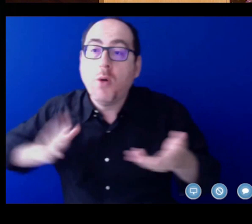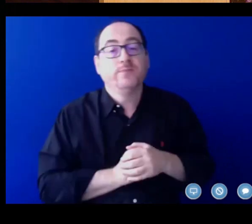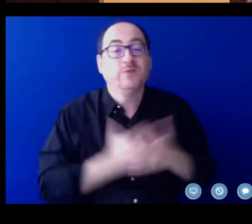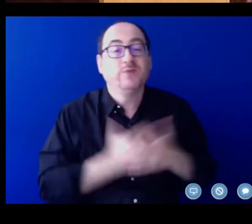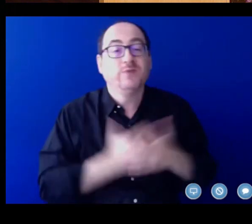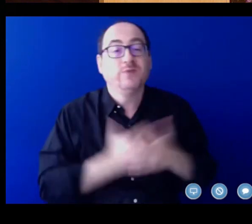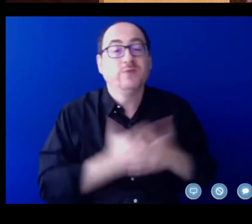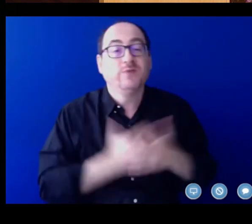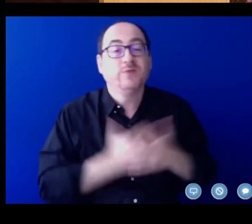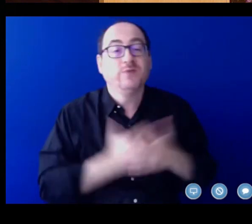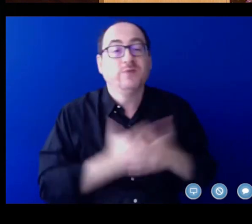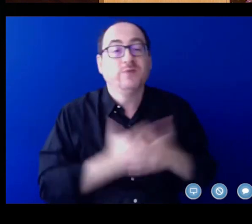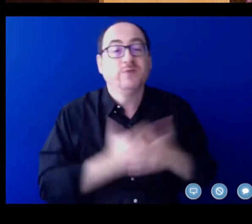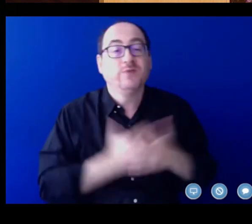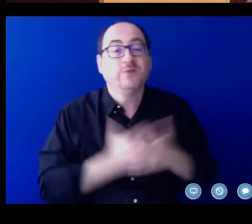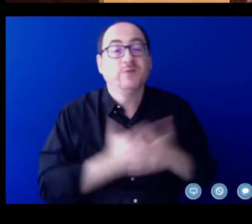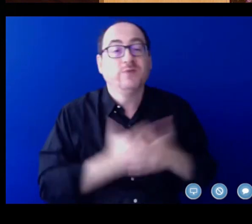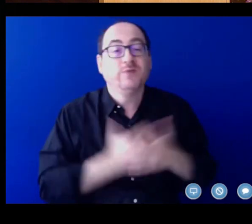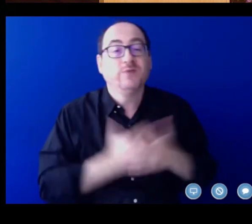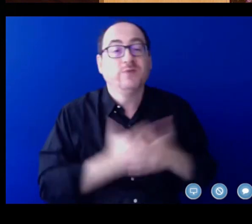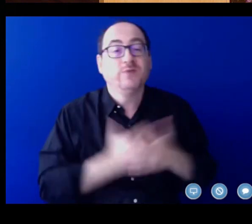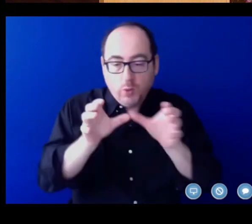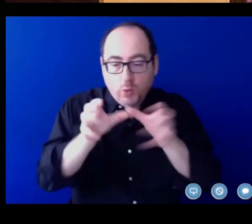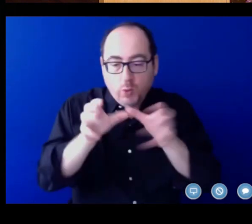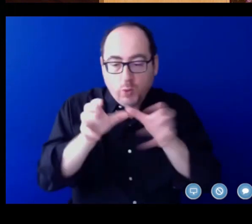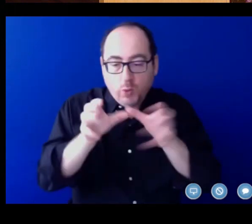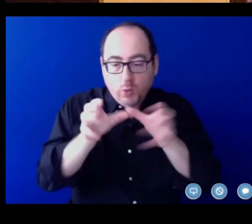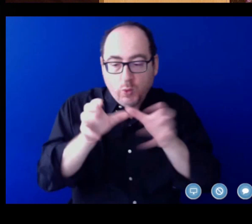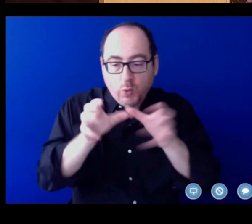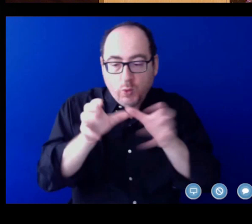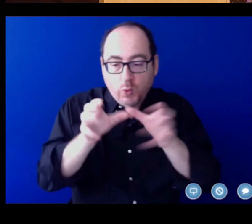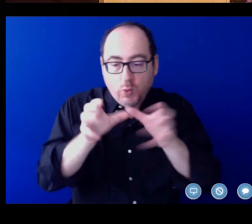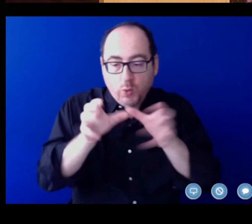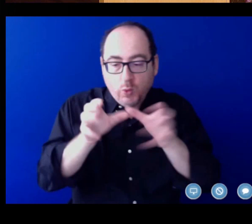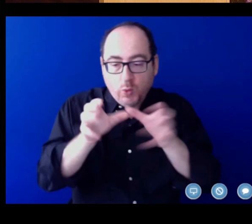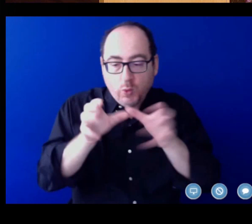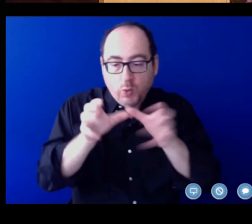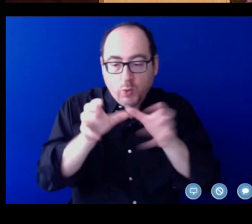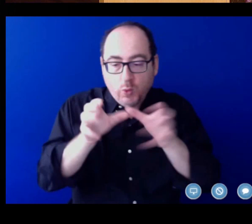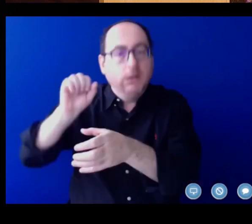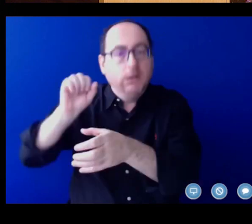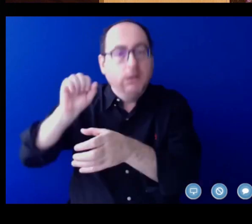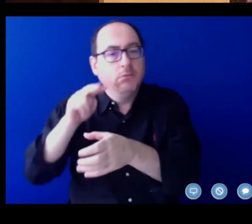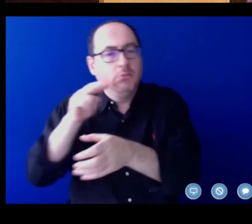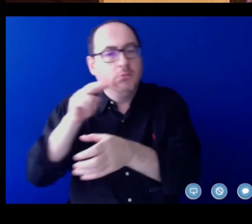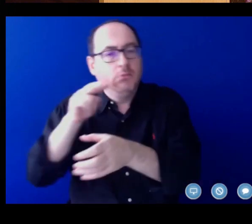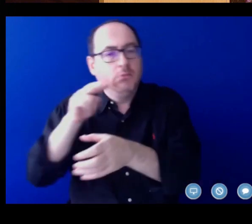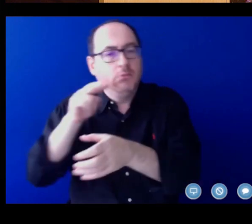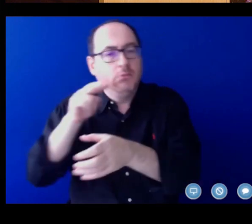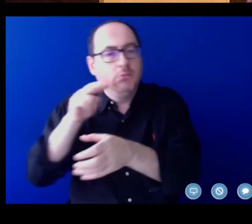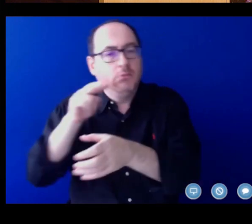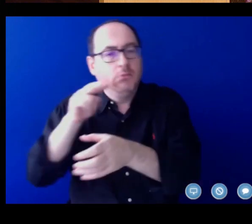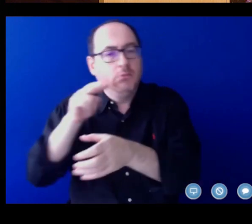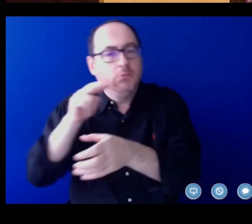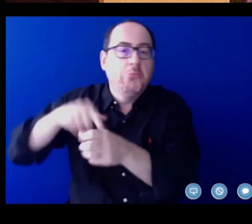religion, nationality, sexual orientation, class, or disability. If we want to understand outcomes for